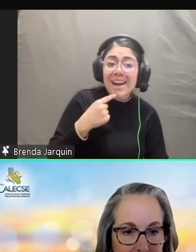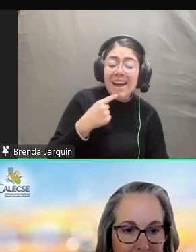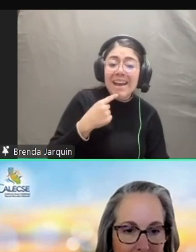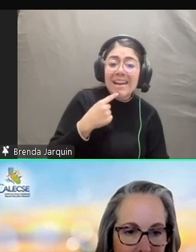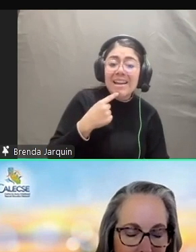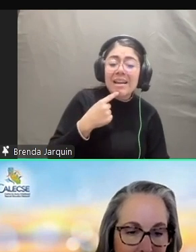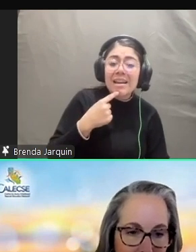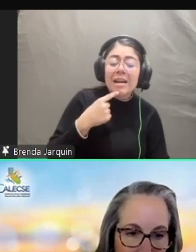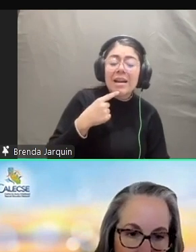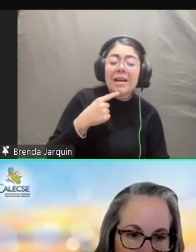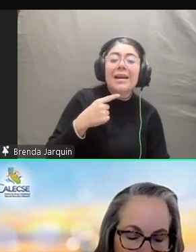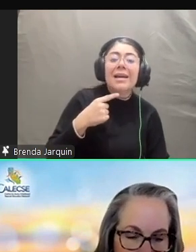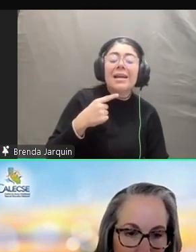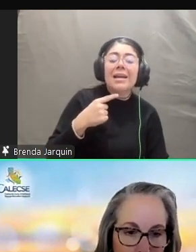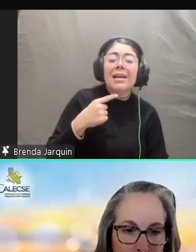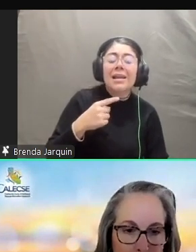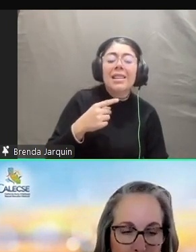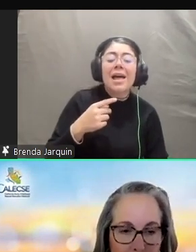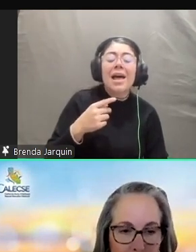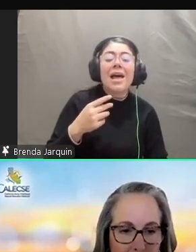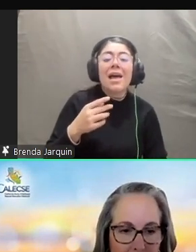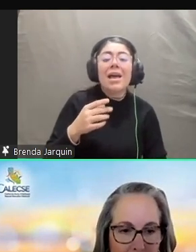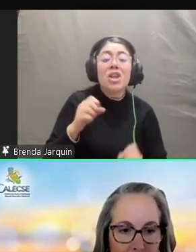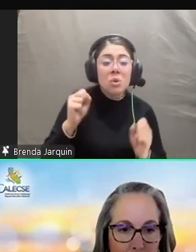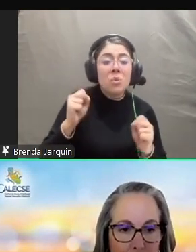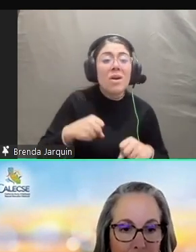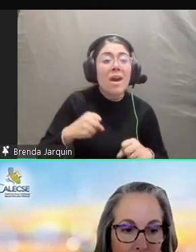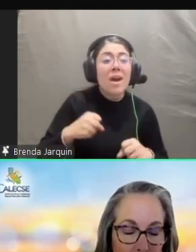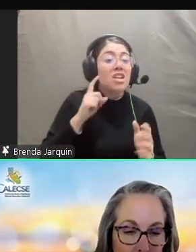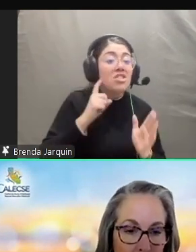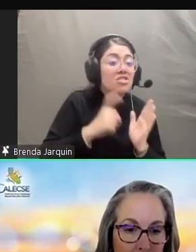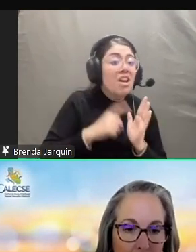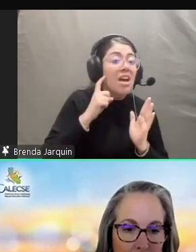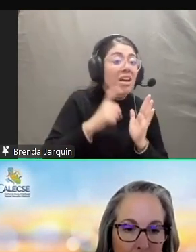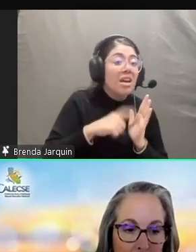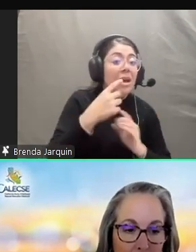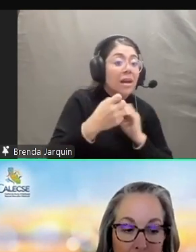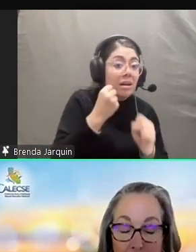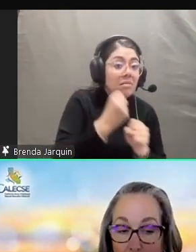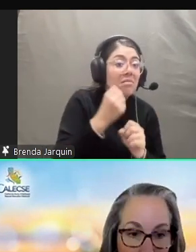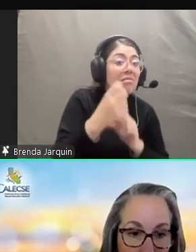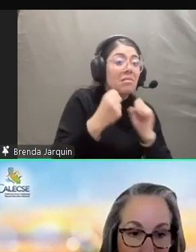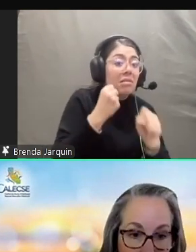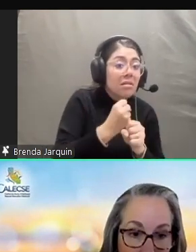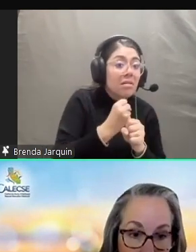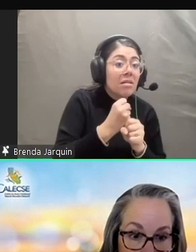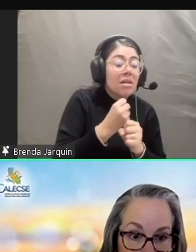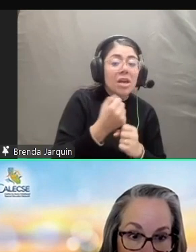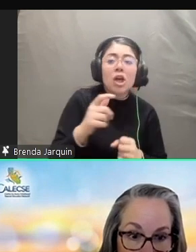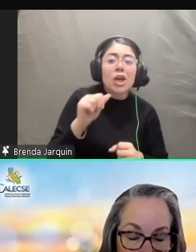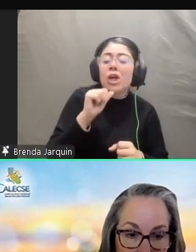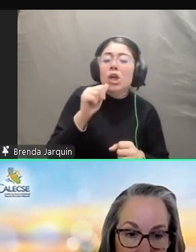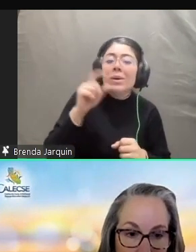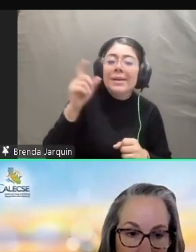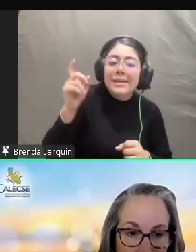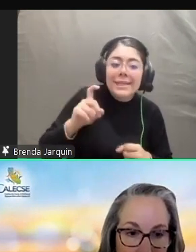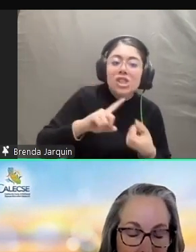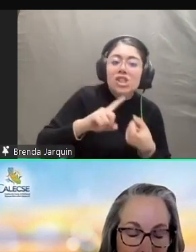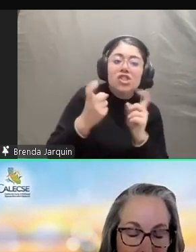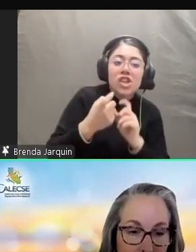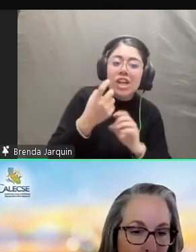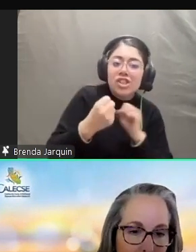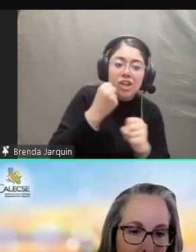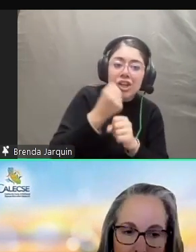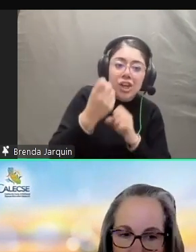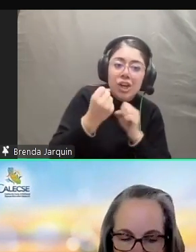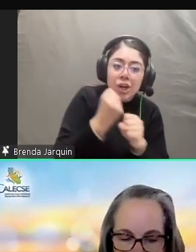doesn't mean that it gets edited annually, but sometimes that annual review also includes just talking about the practices,